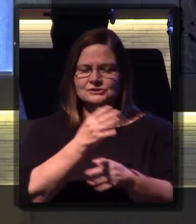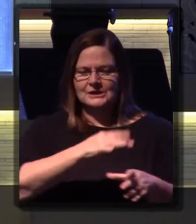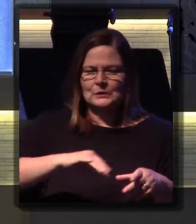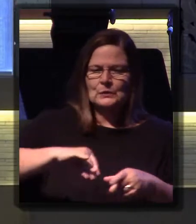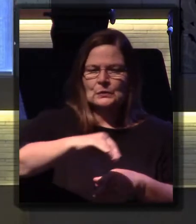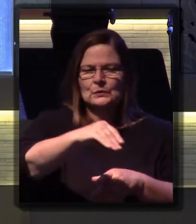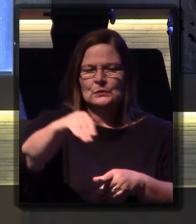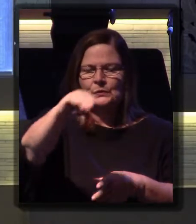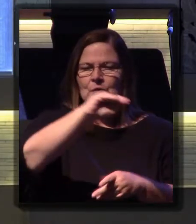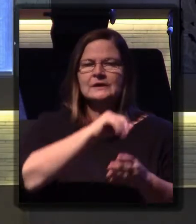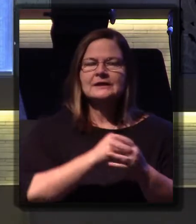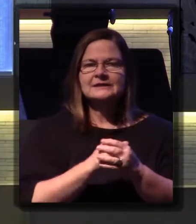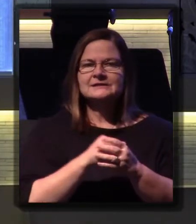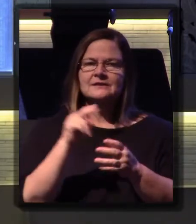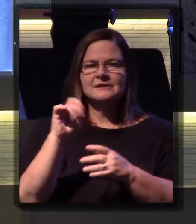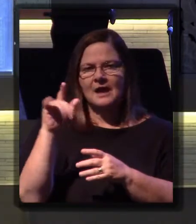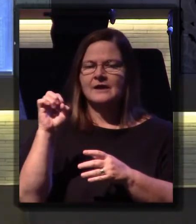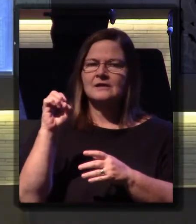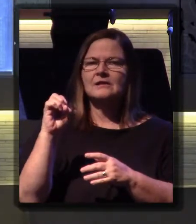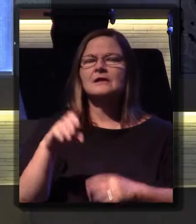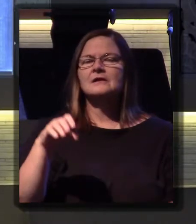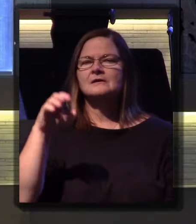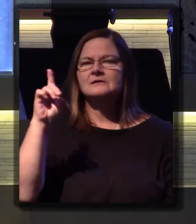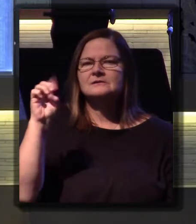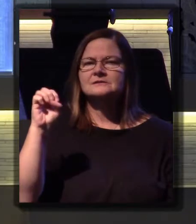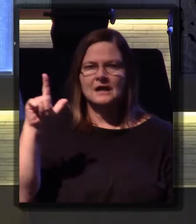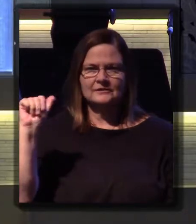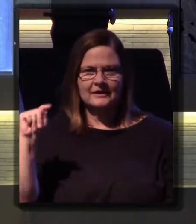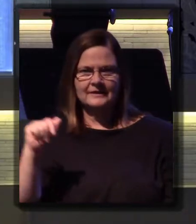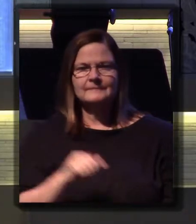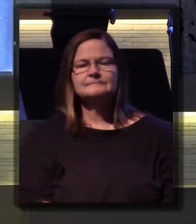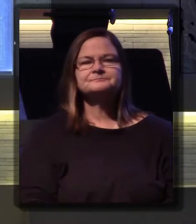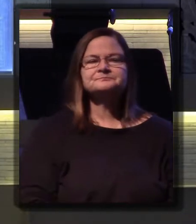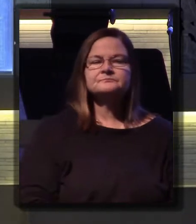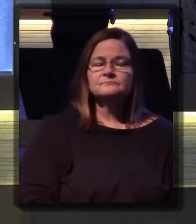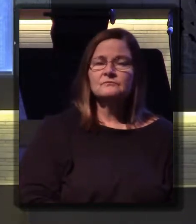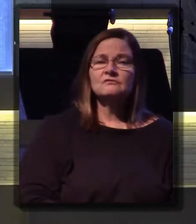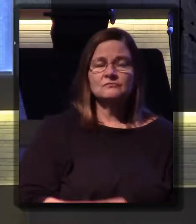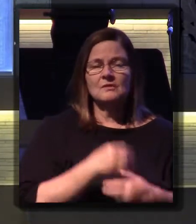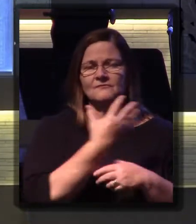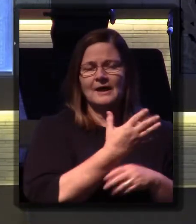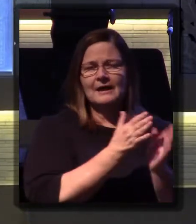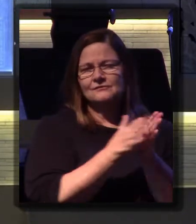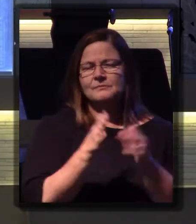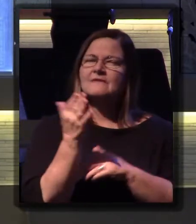this green, flourishing, snake-like path coming up through the country and then fanning out into the Nile Delta.